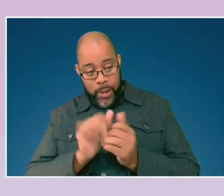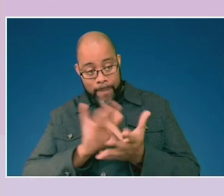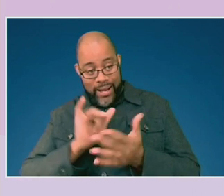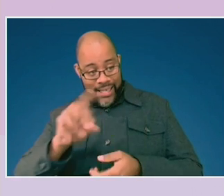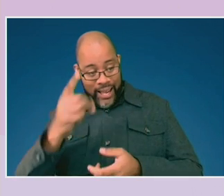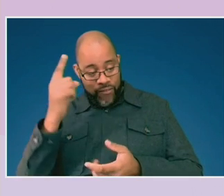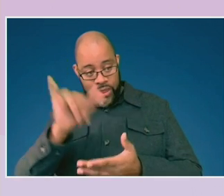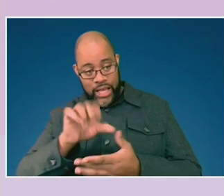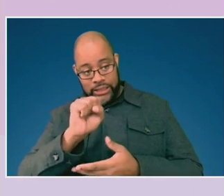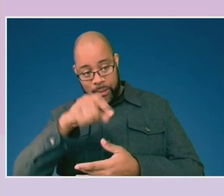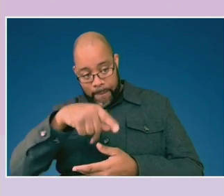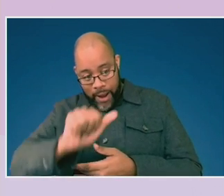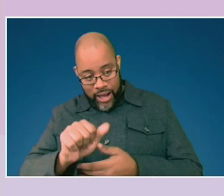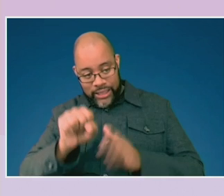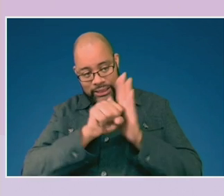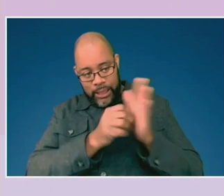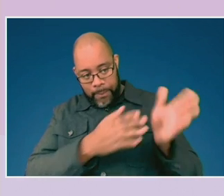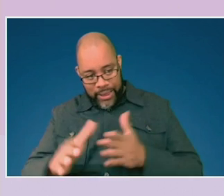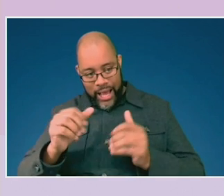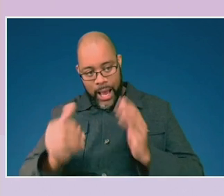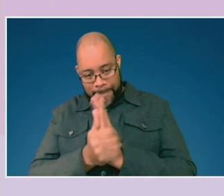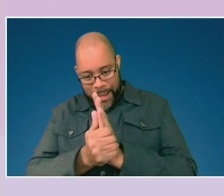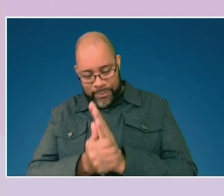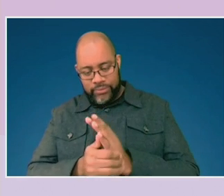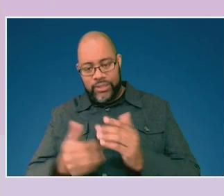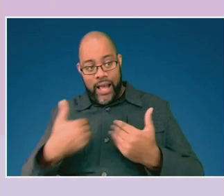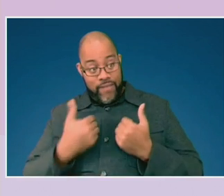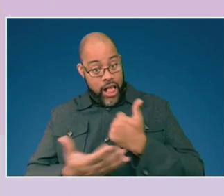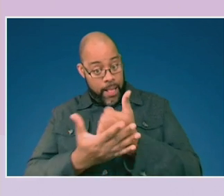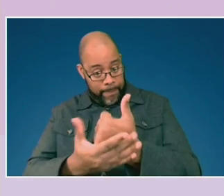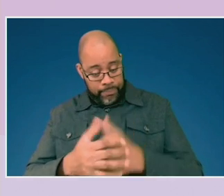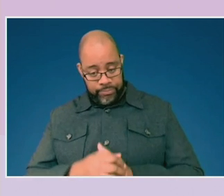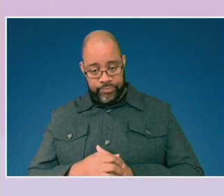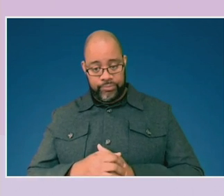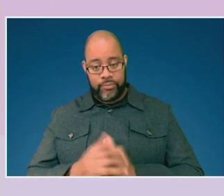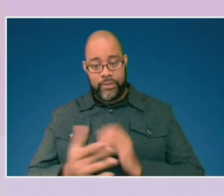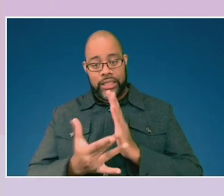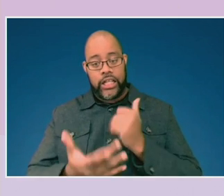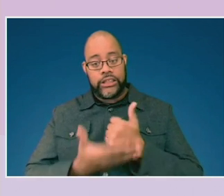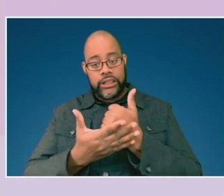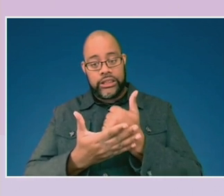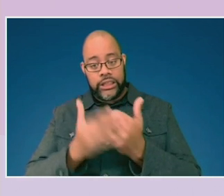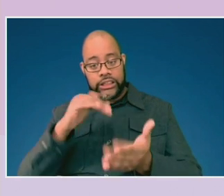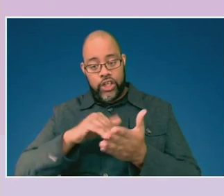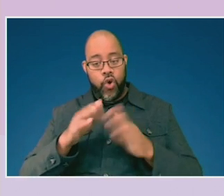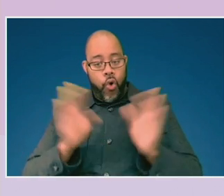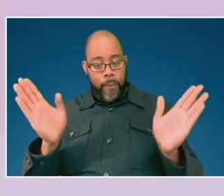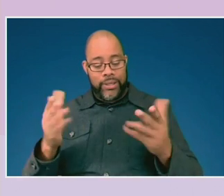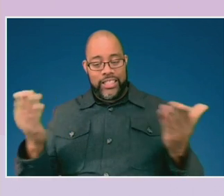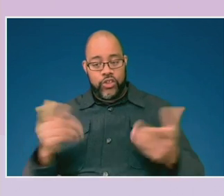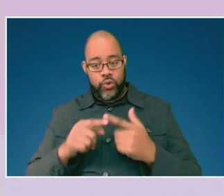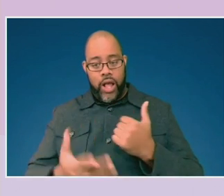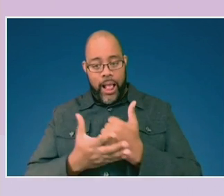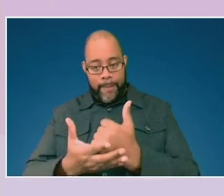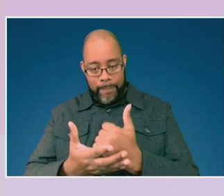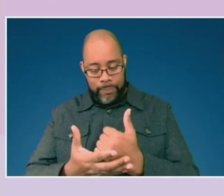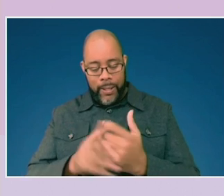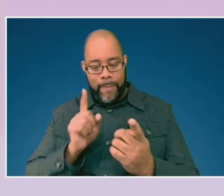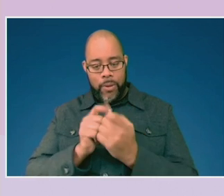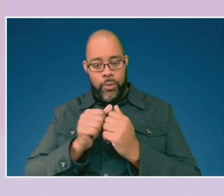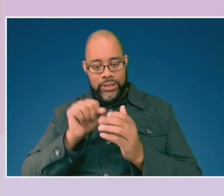these SPAs, these state plan amendments, there is help. Our Technical Assistance Center is open and is here to help and meet with